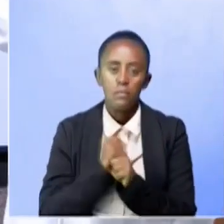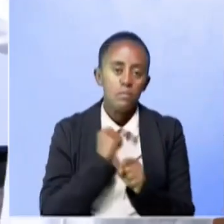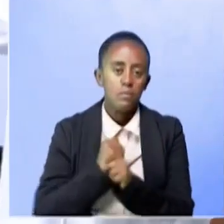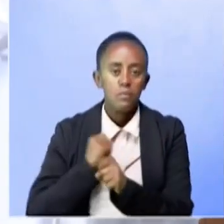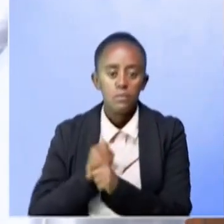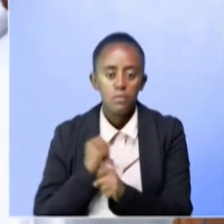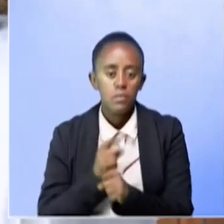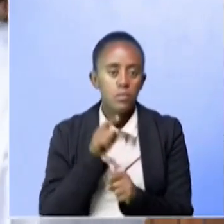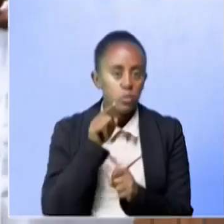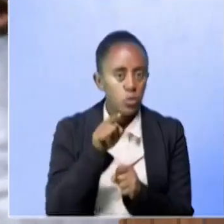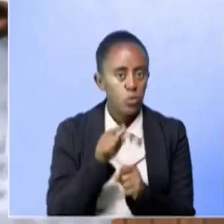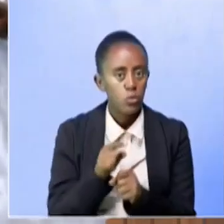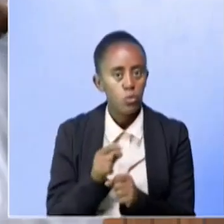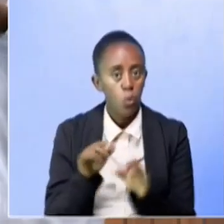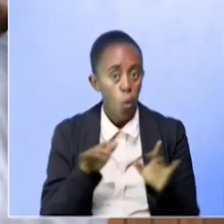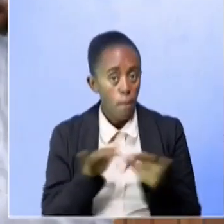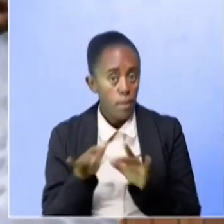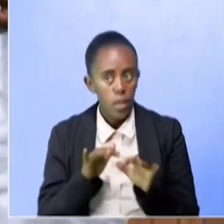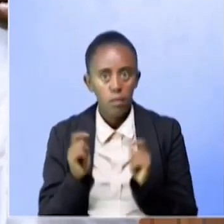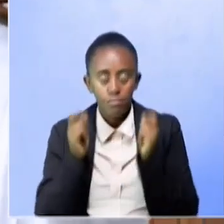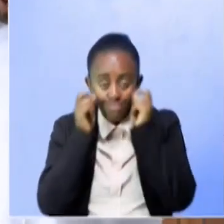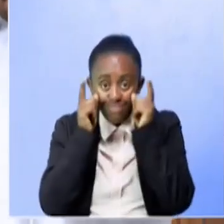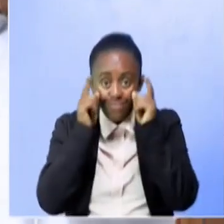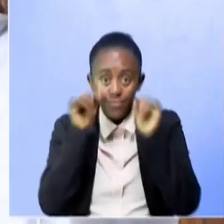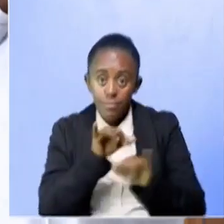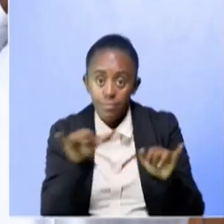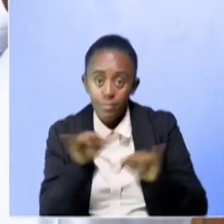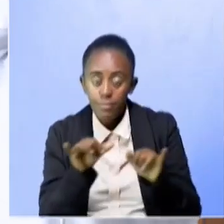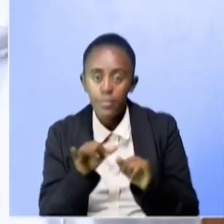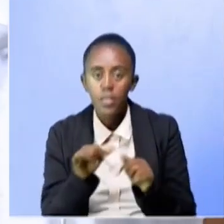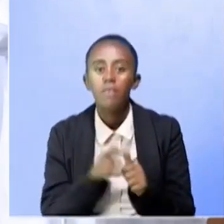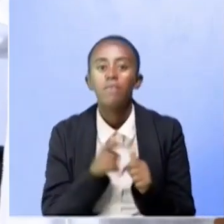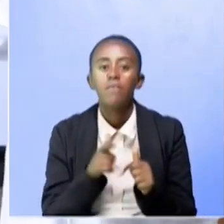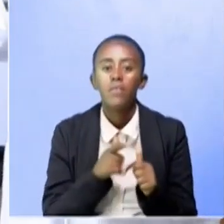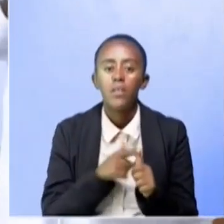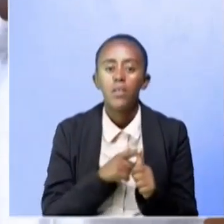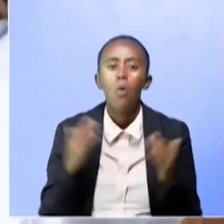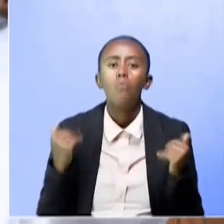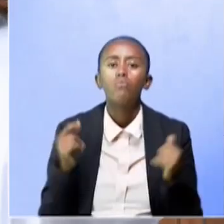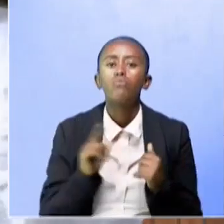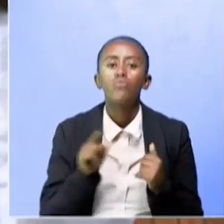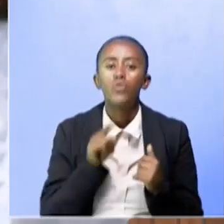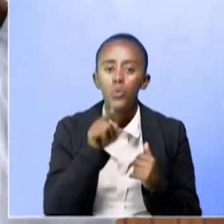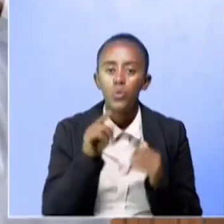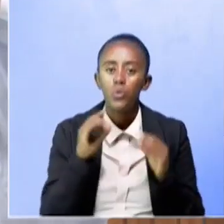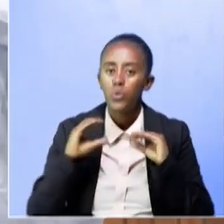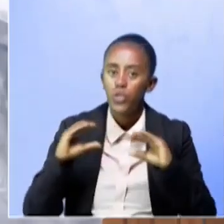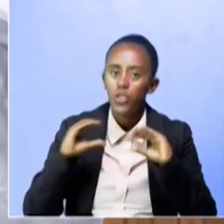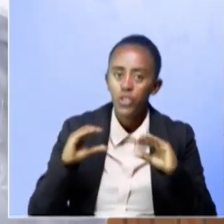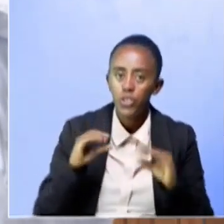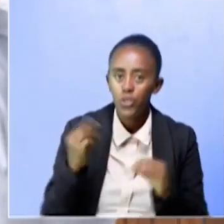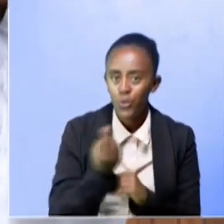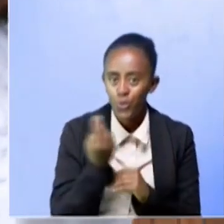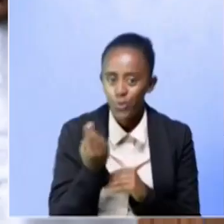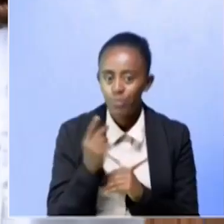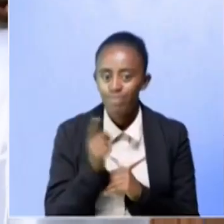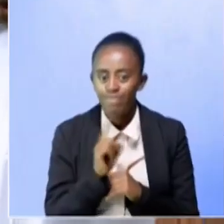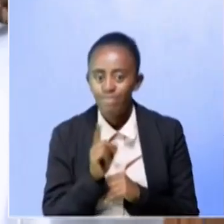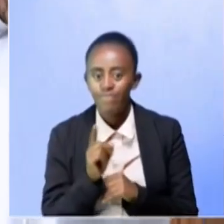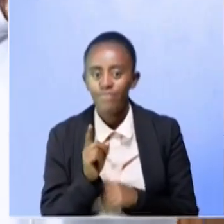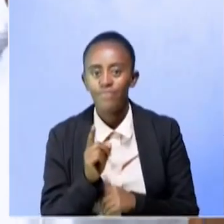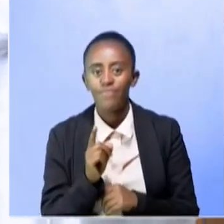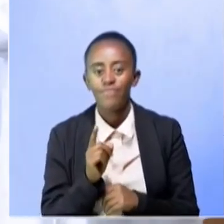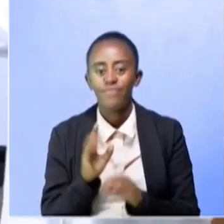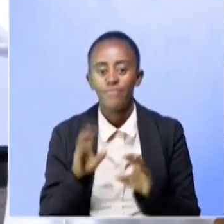in order to be active in our classroom. What do you do first? Hopefully that your teacher usually gives you